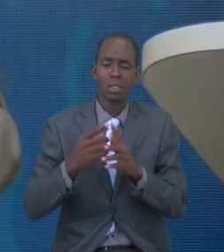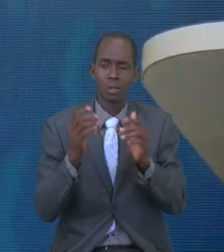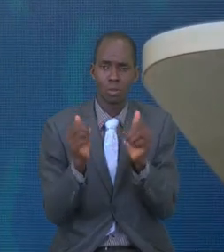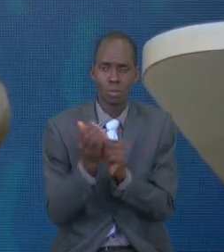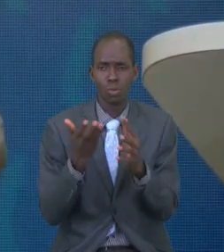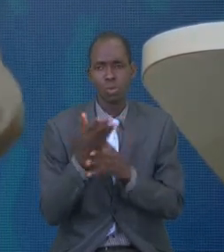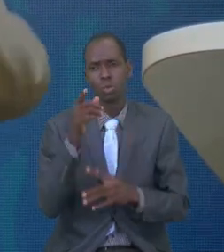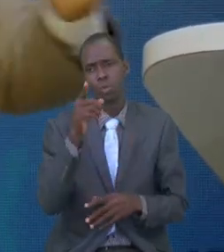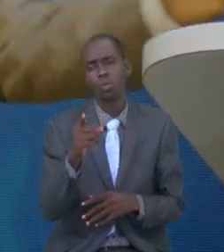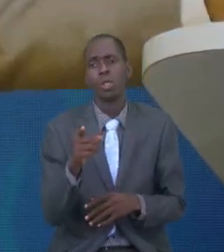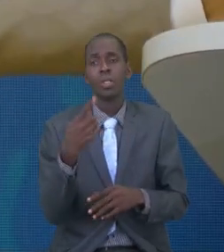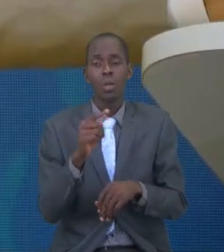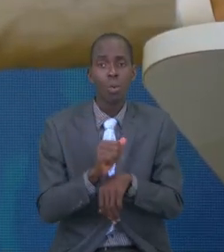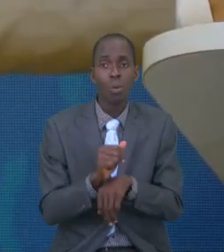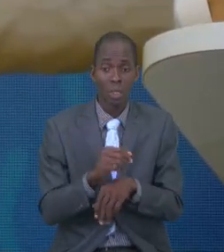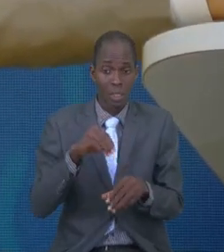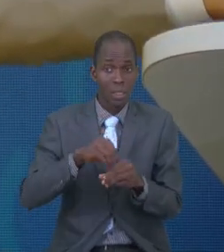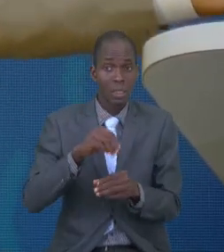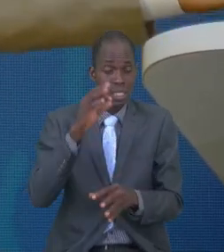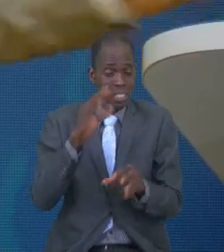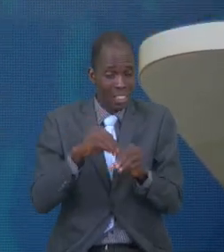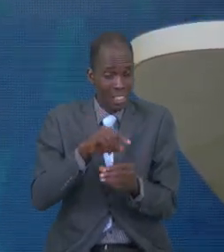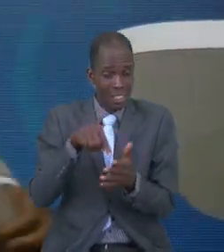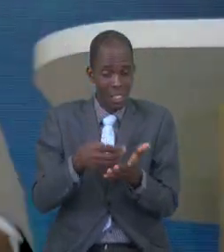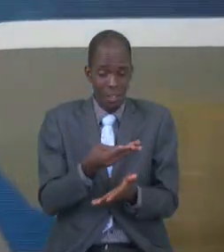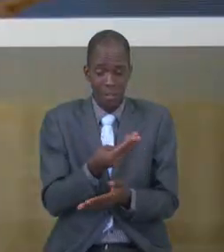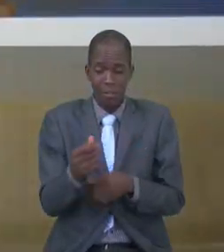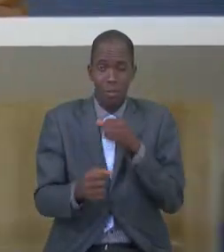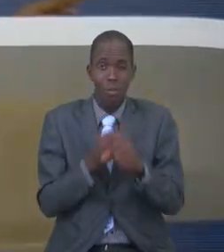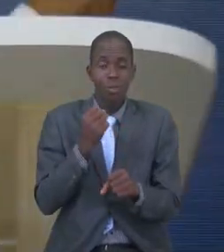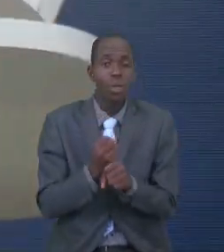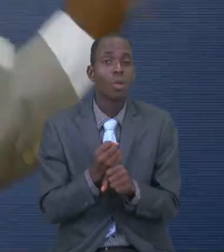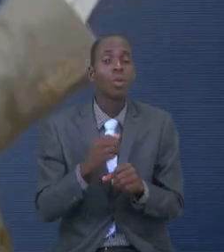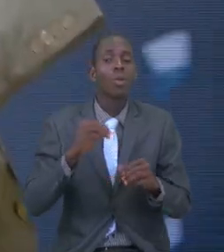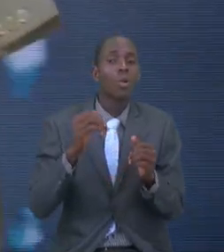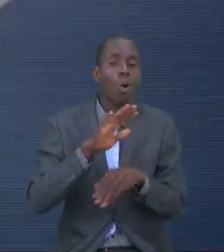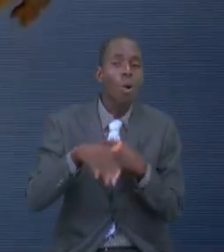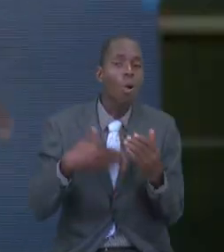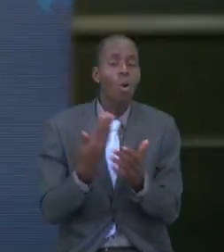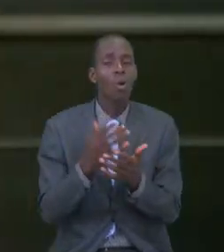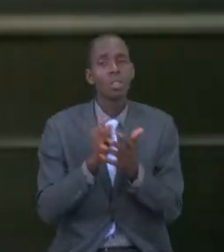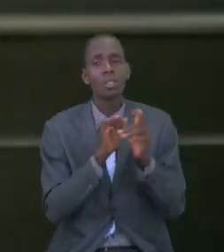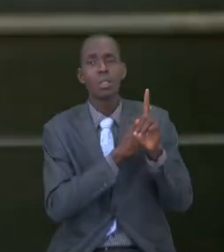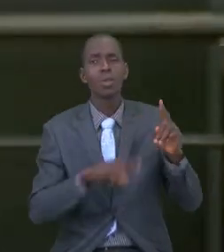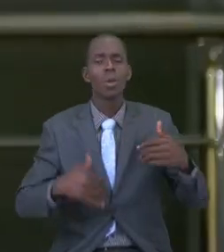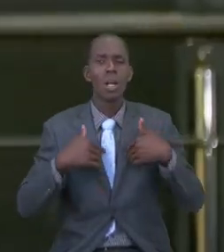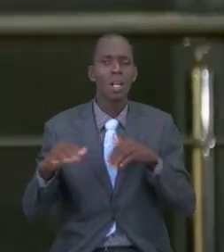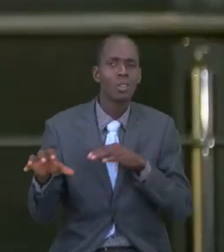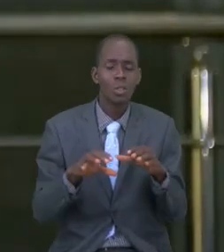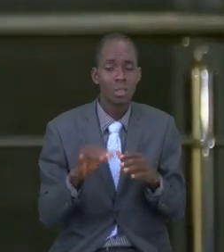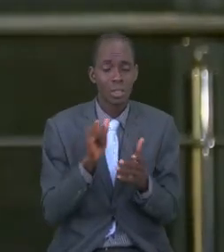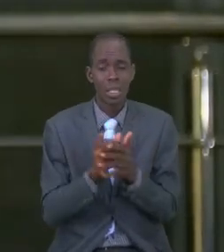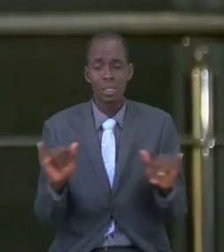work through you in these few years, what the Lord has done. Such a man, such a